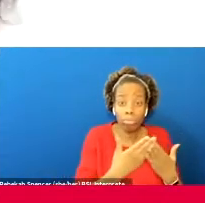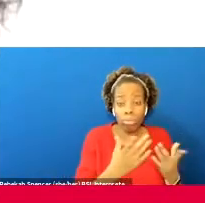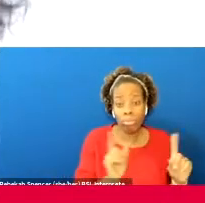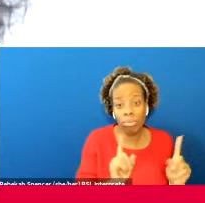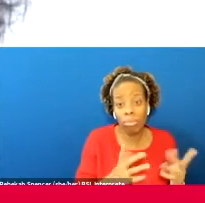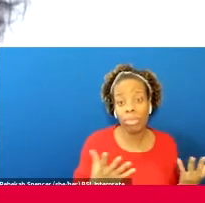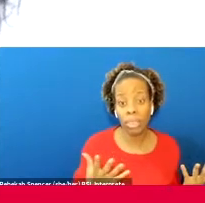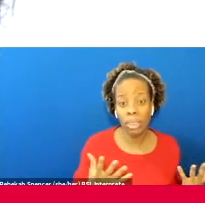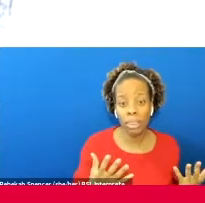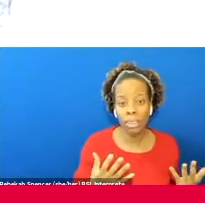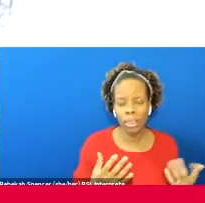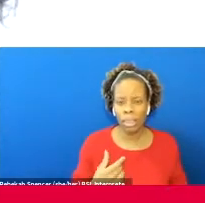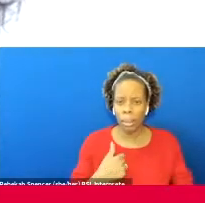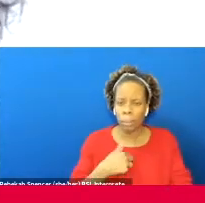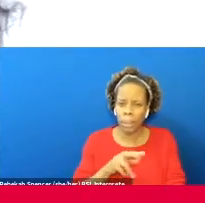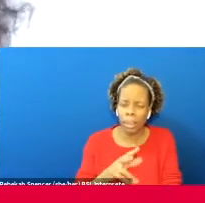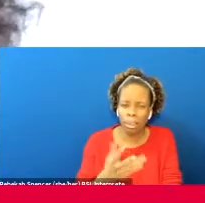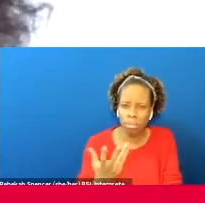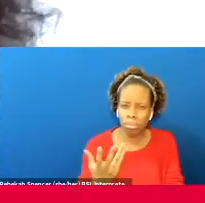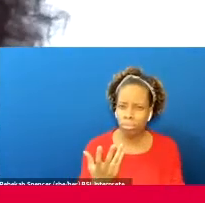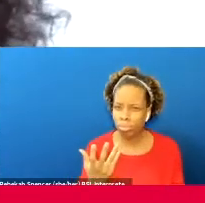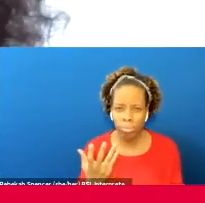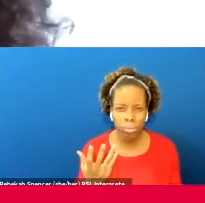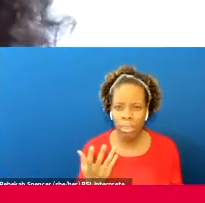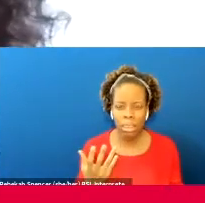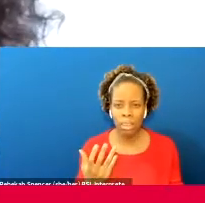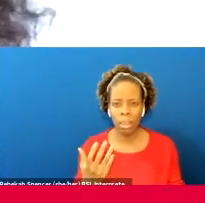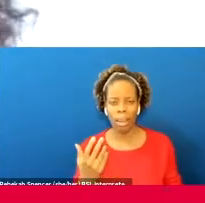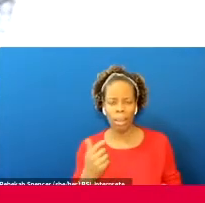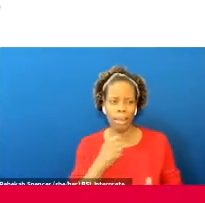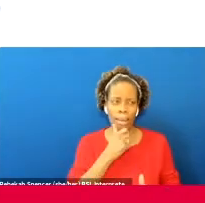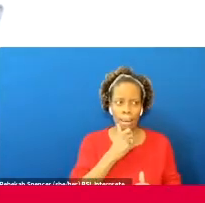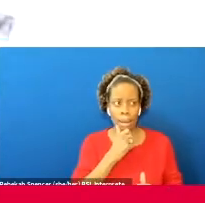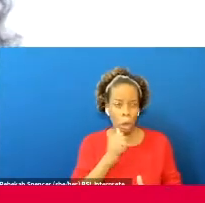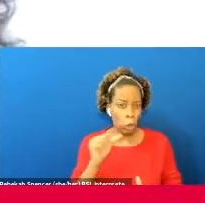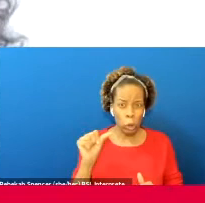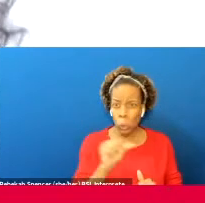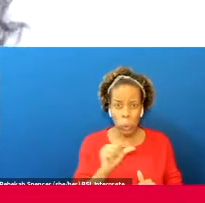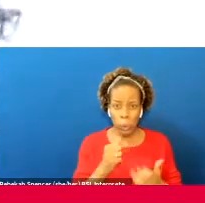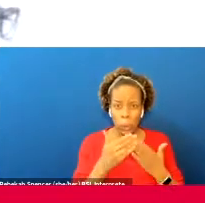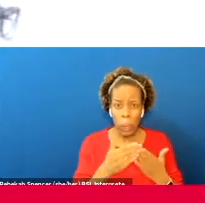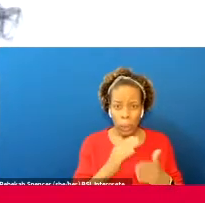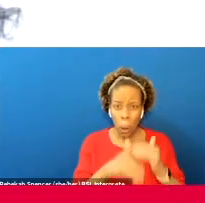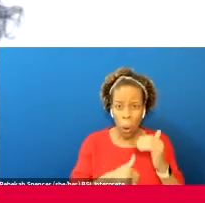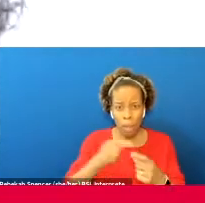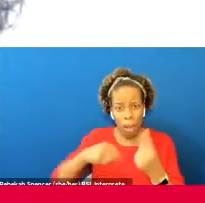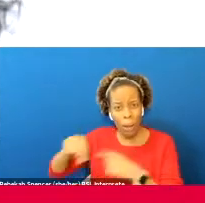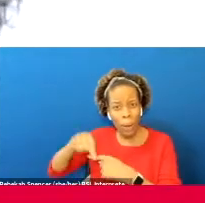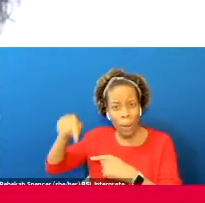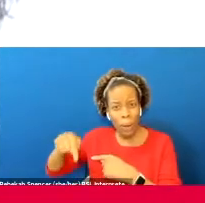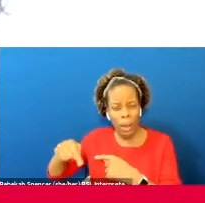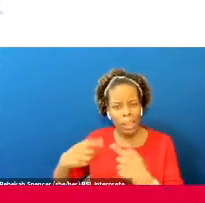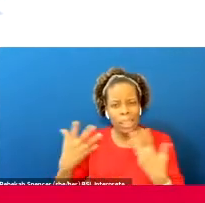So, I mean, what do you say to that? Like, did you say that no, people shouldn't study these things or what? It almost, you know, I the